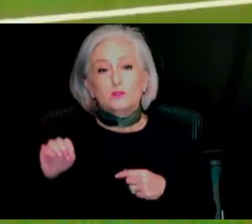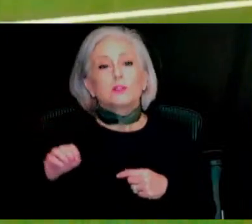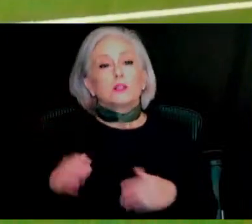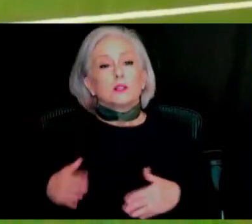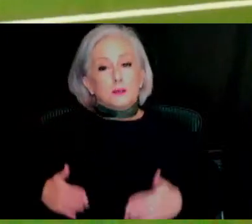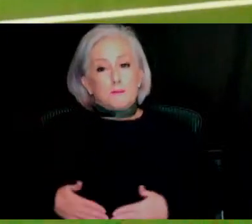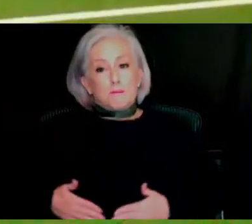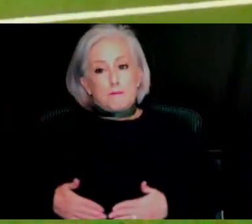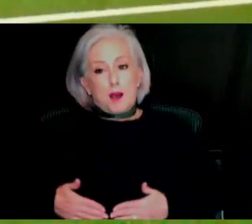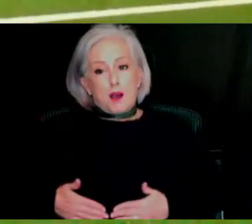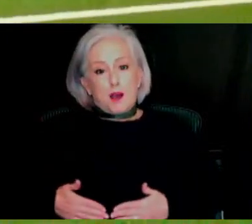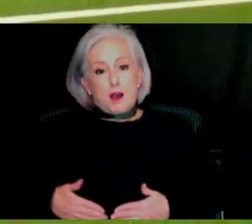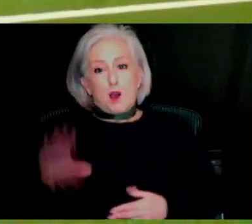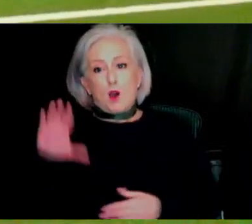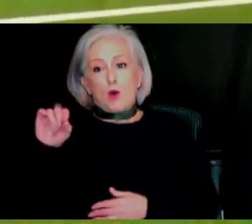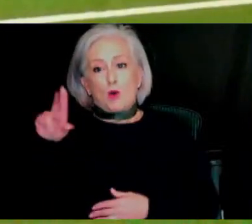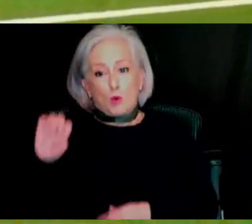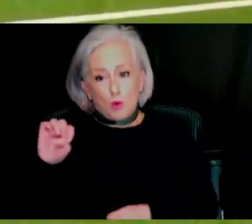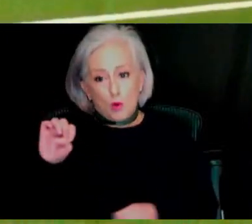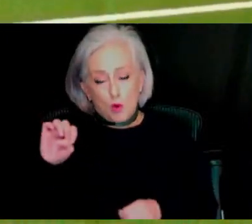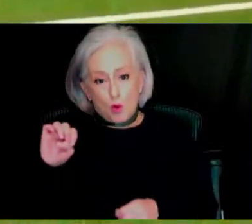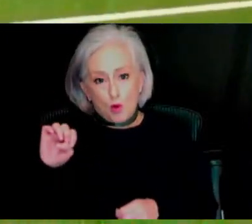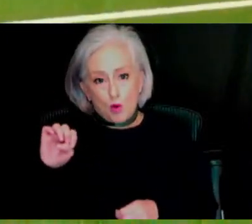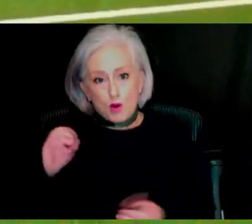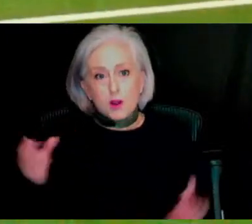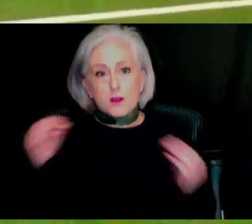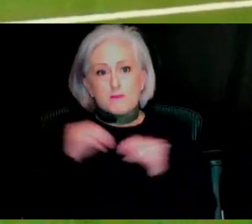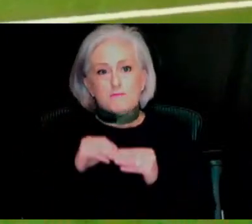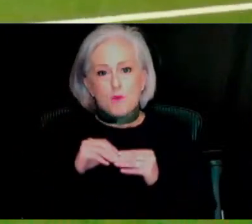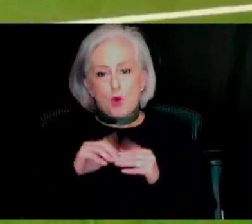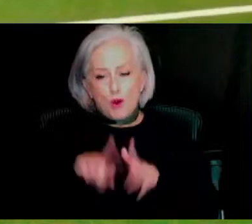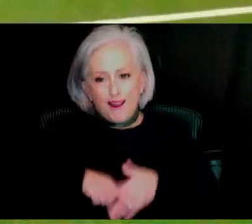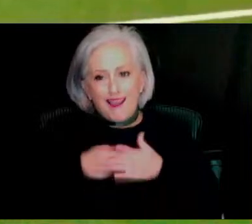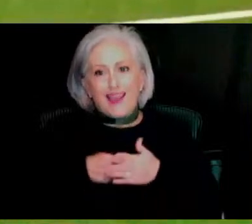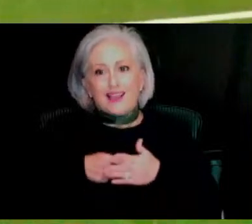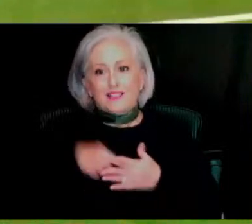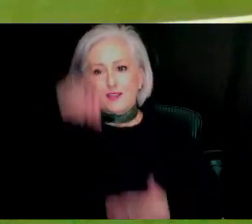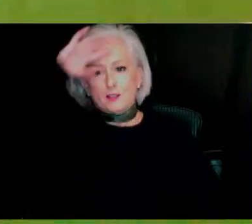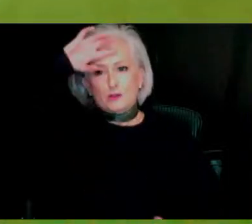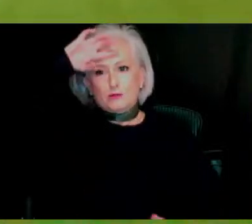more muscles your mind has to actually focus on, and that's actually going to help you improve your balance.